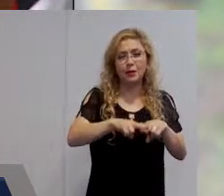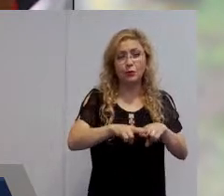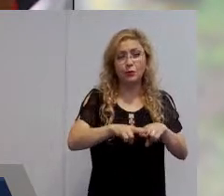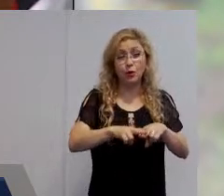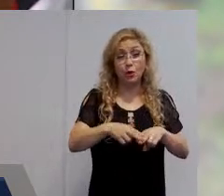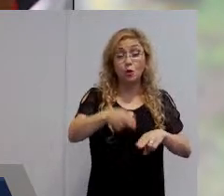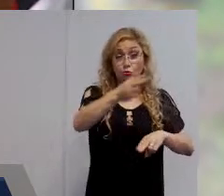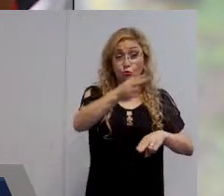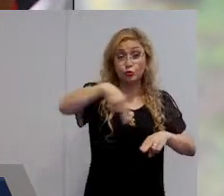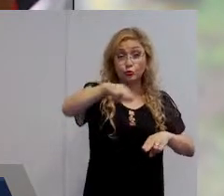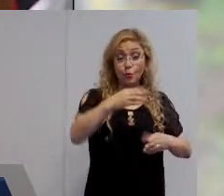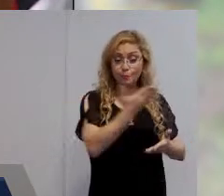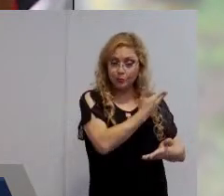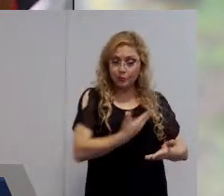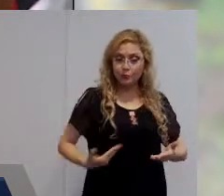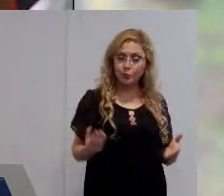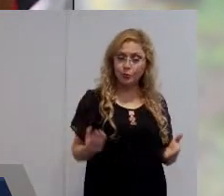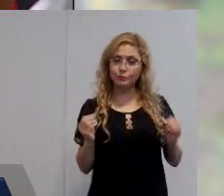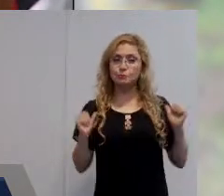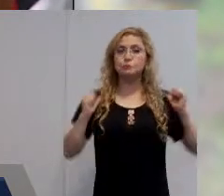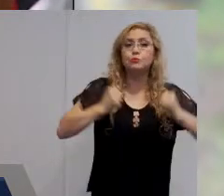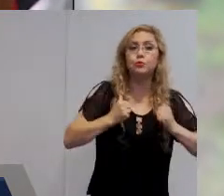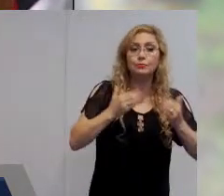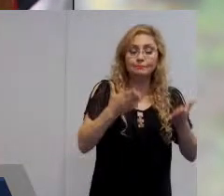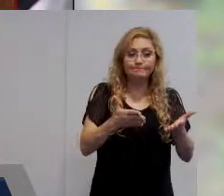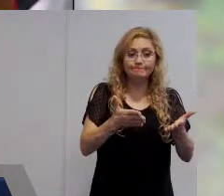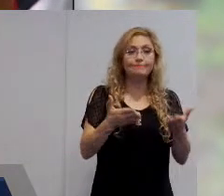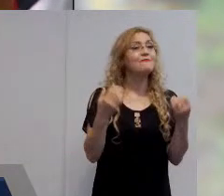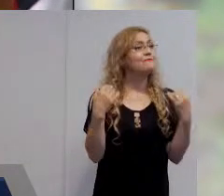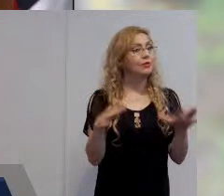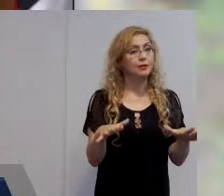prepared because the government